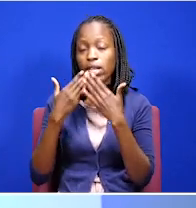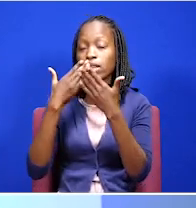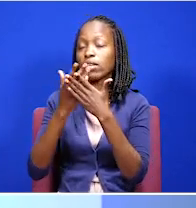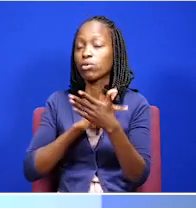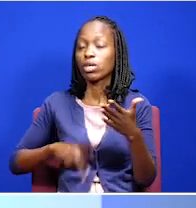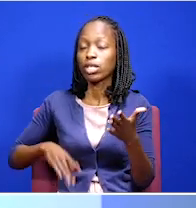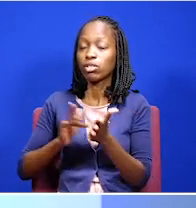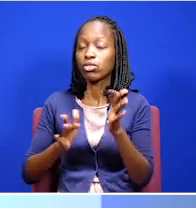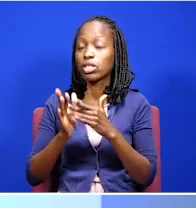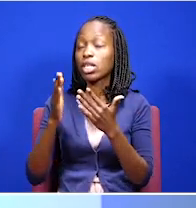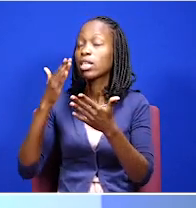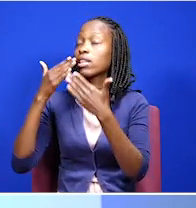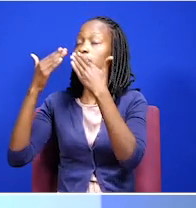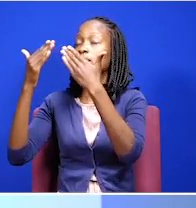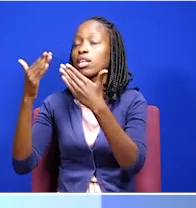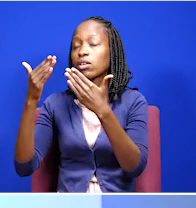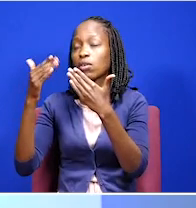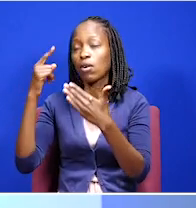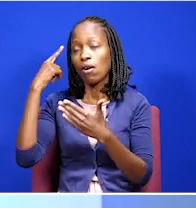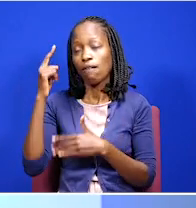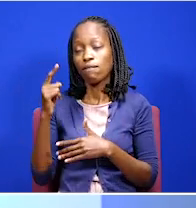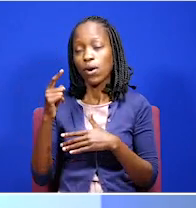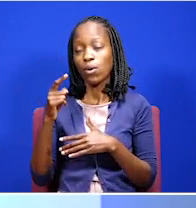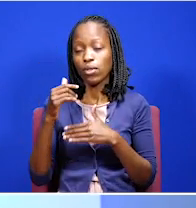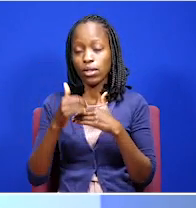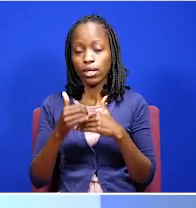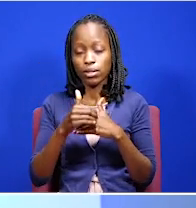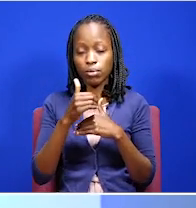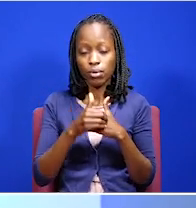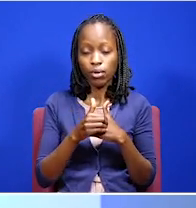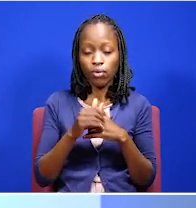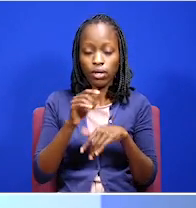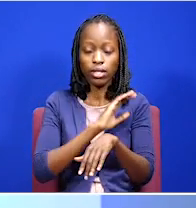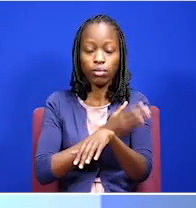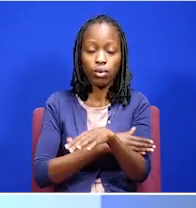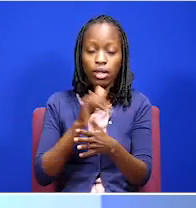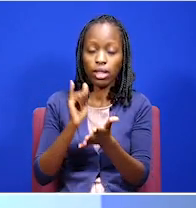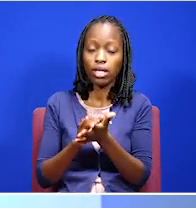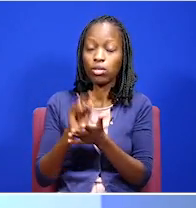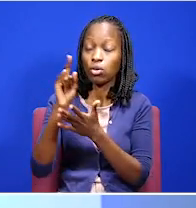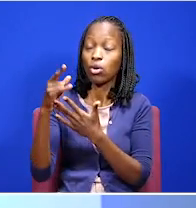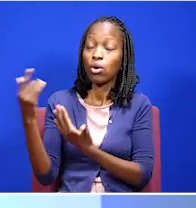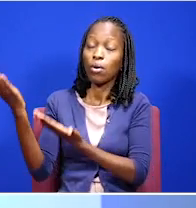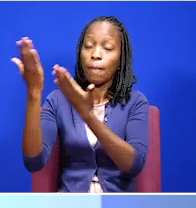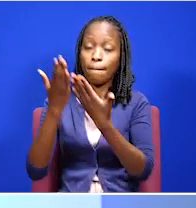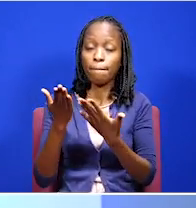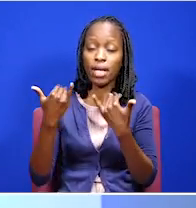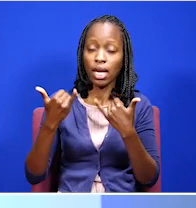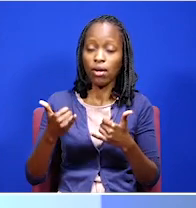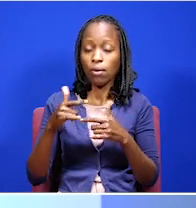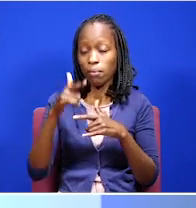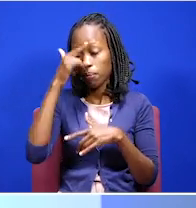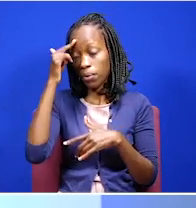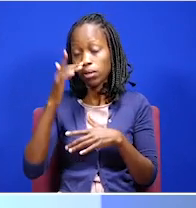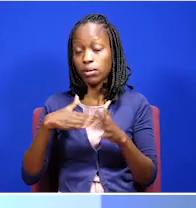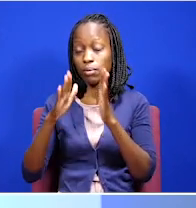thank you for this spread of this power that you are releasing right now, because I have prayed and also